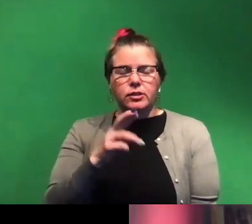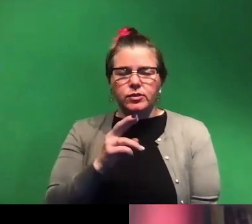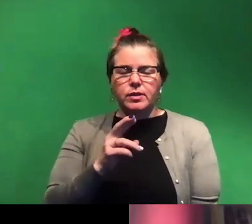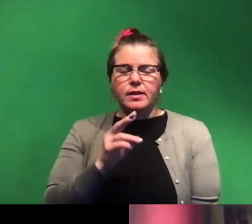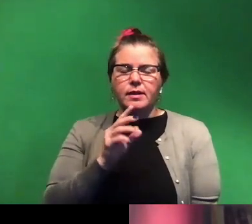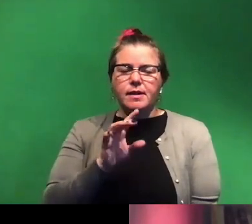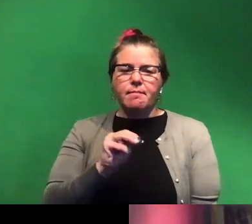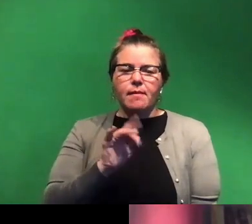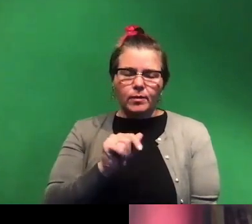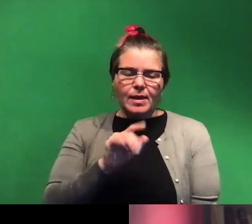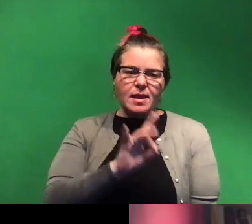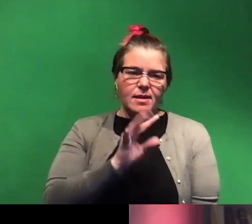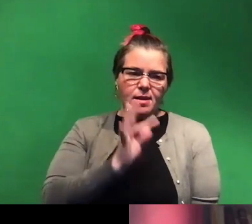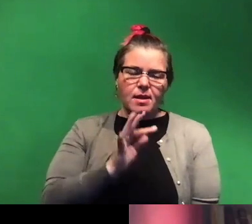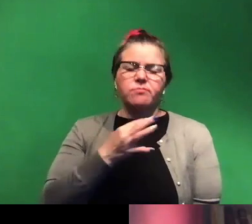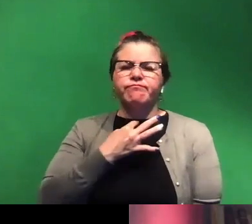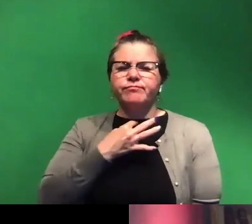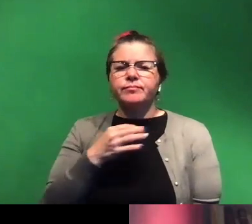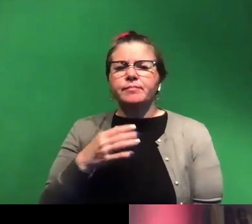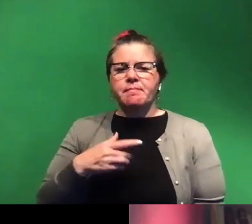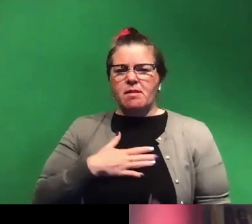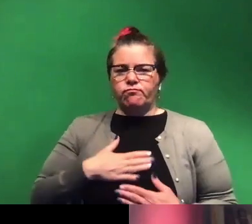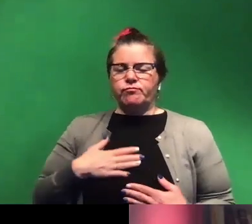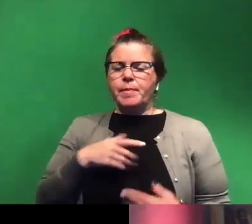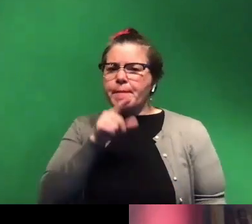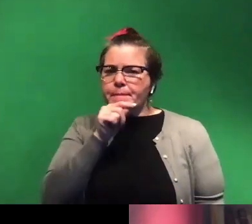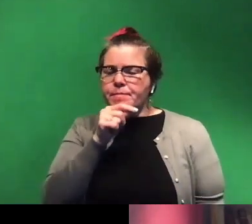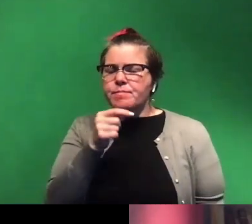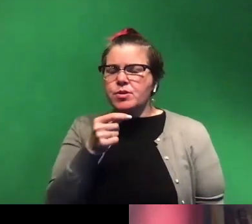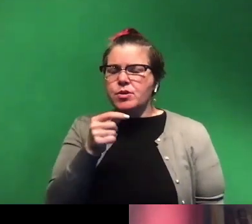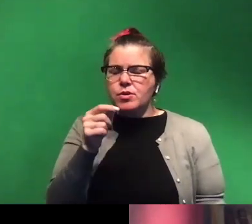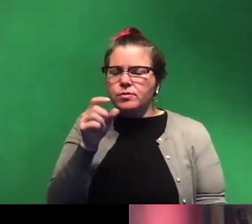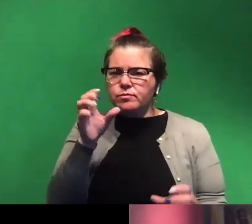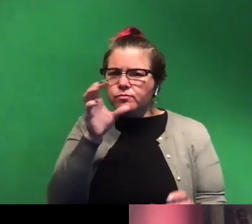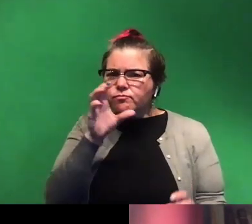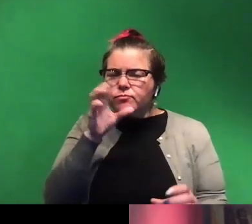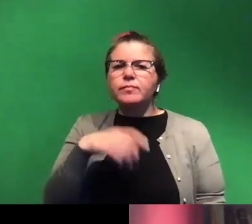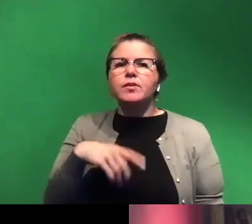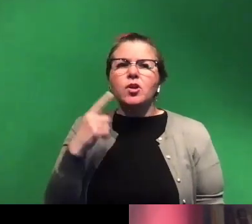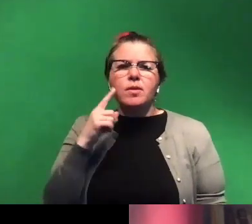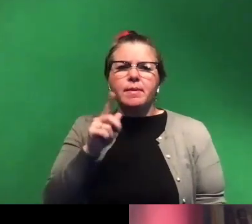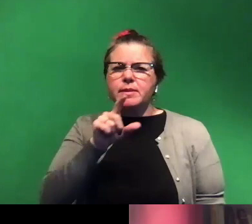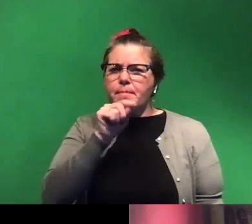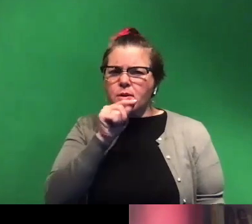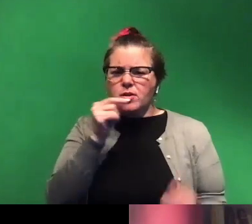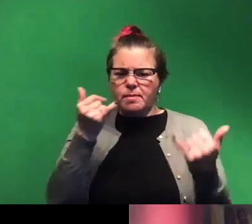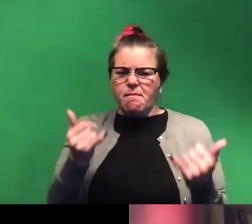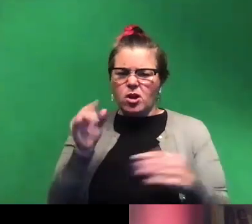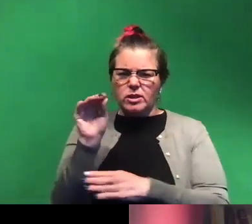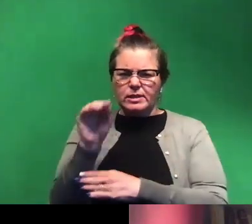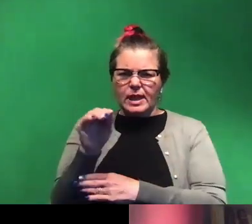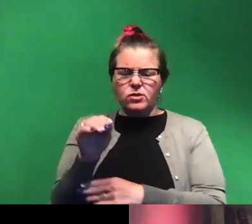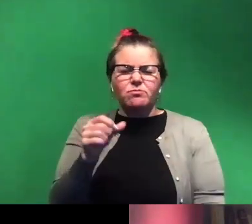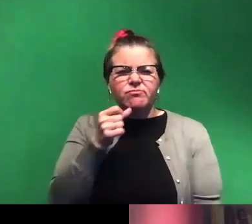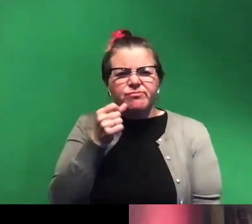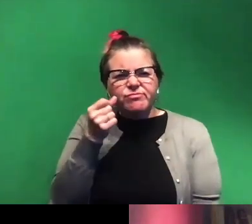age 9. One of the hobbies we love is bird watching. We've heard people say that birds are modern dinosaurs, but we don't really understand what